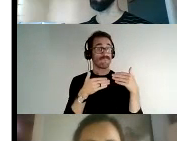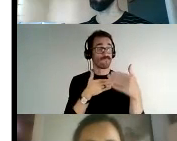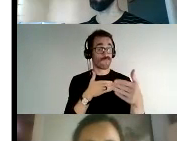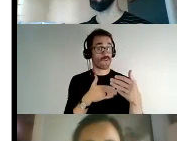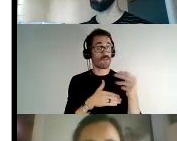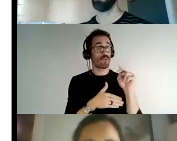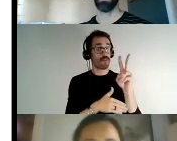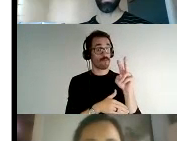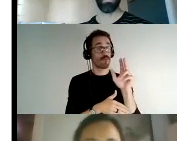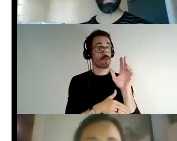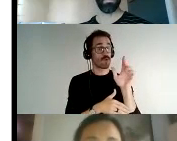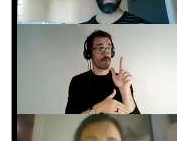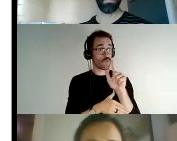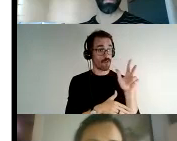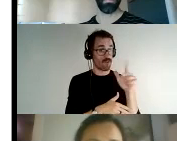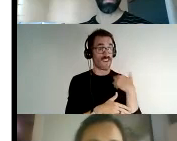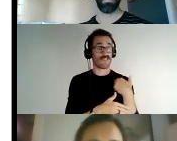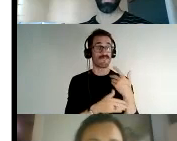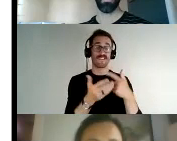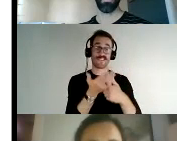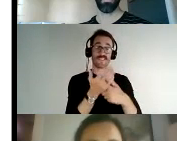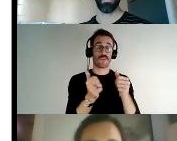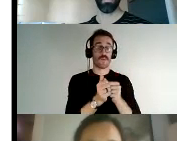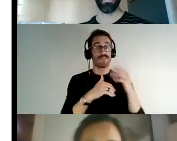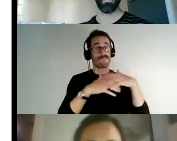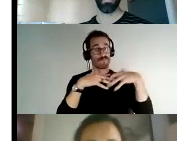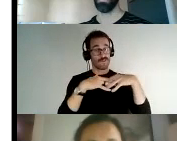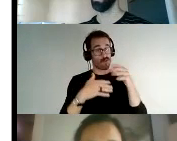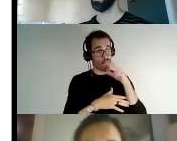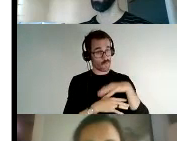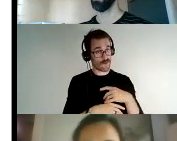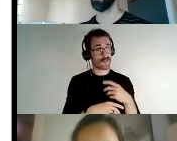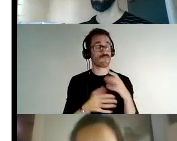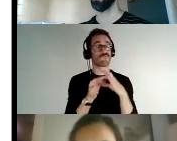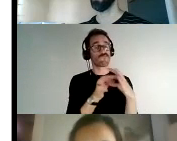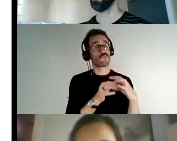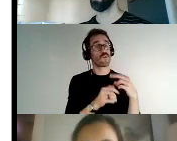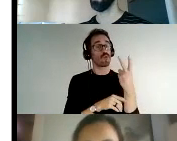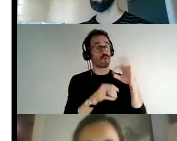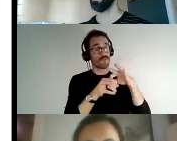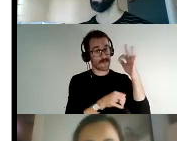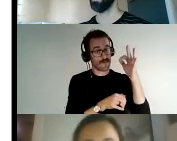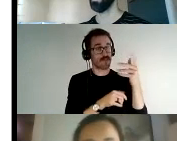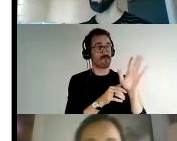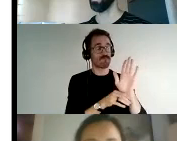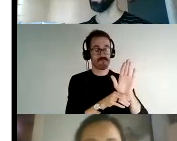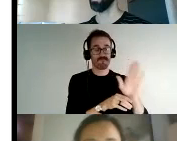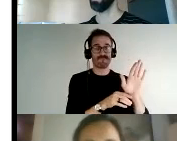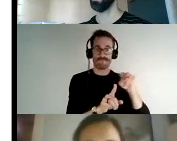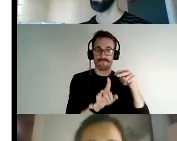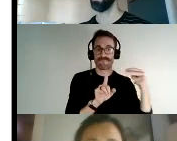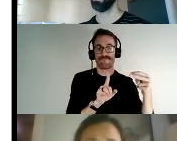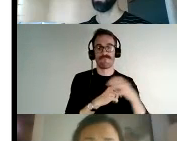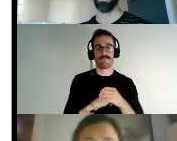Ashley Moreau, and it's called Respecting Elders and Preventing Abuse. I invite you to come back to join us.